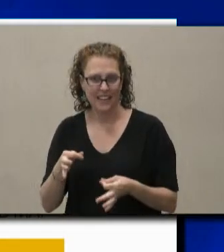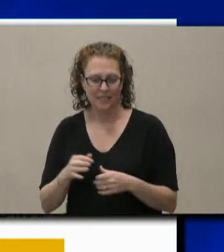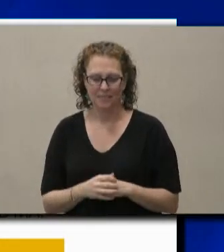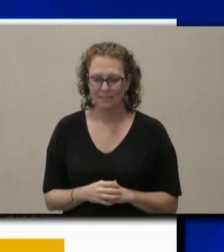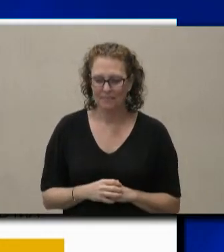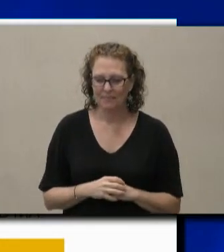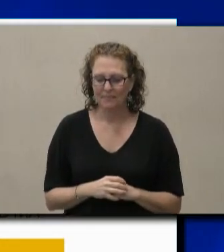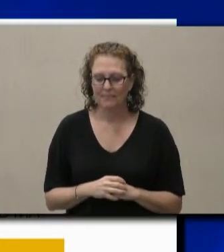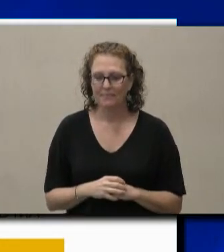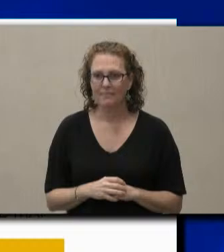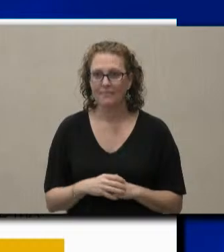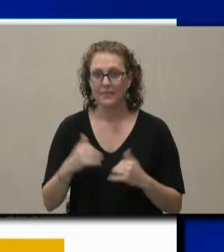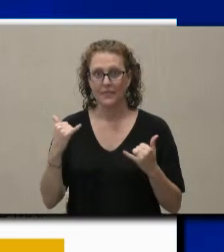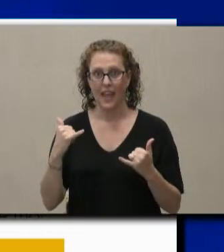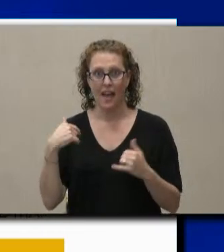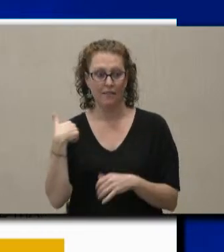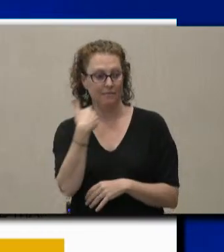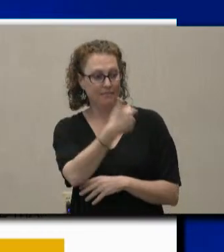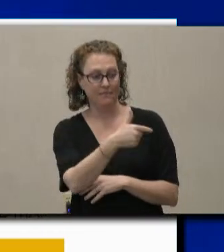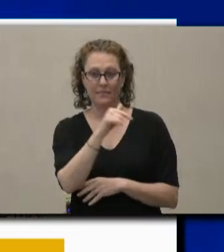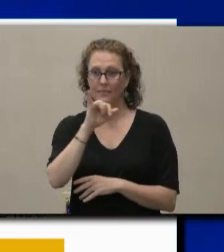to Joanna.